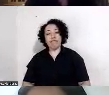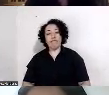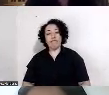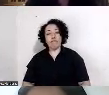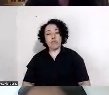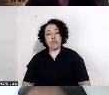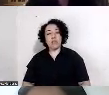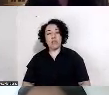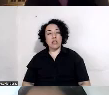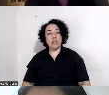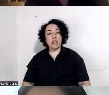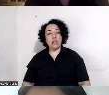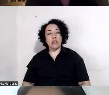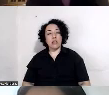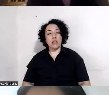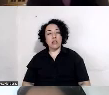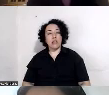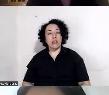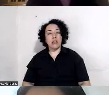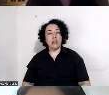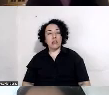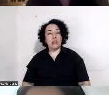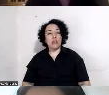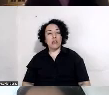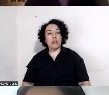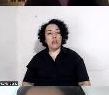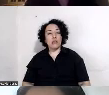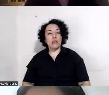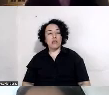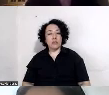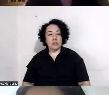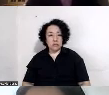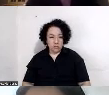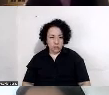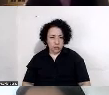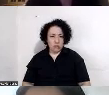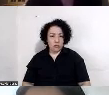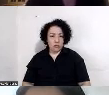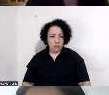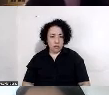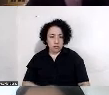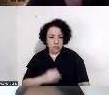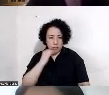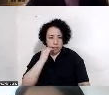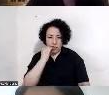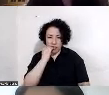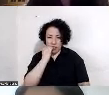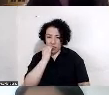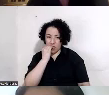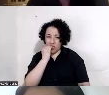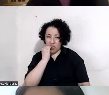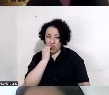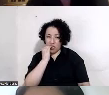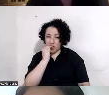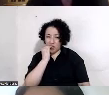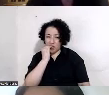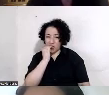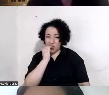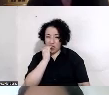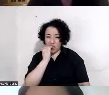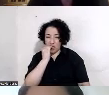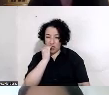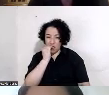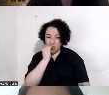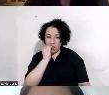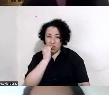very occasionally. And when possible, let them work in independent study. It's what all of them like to do best. All of